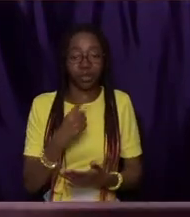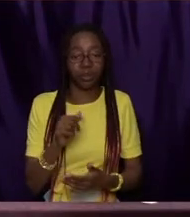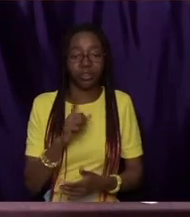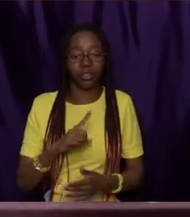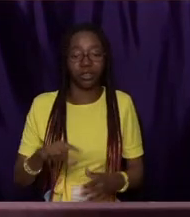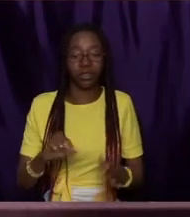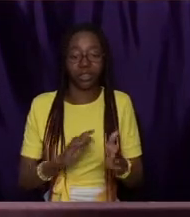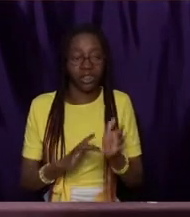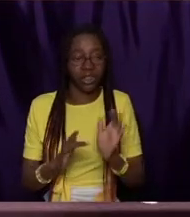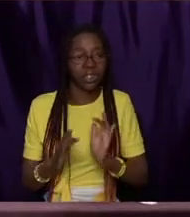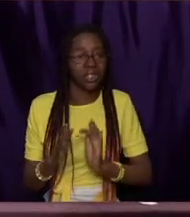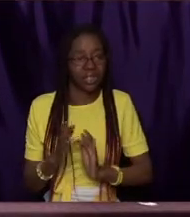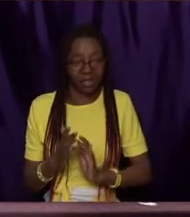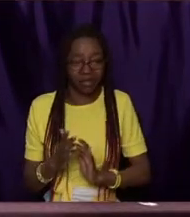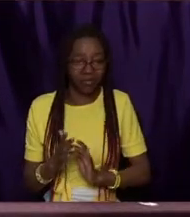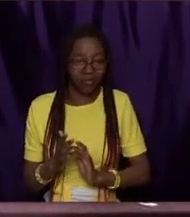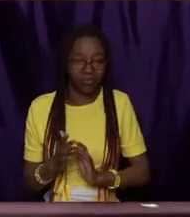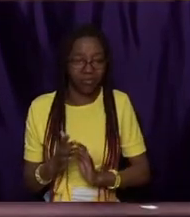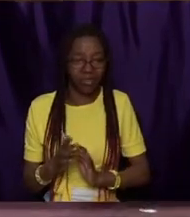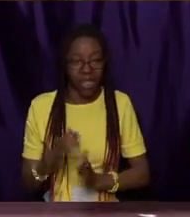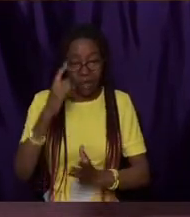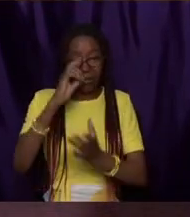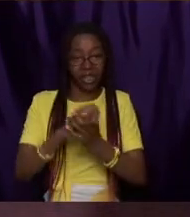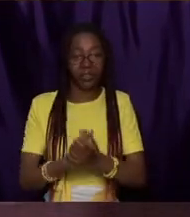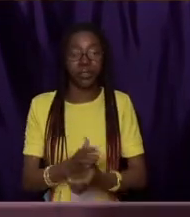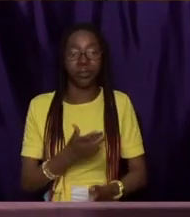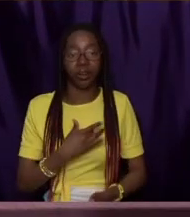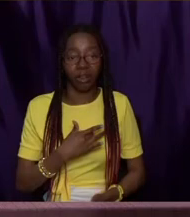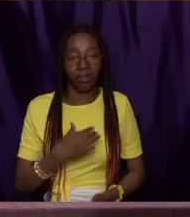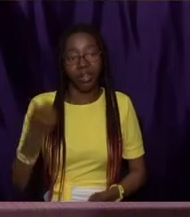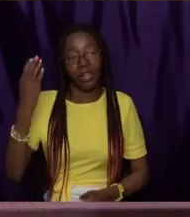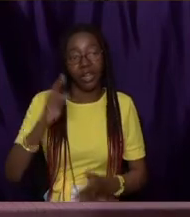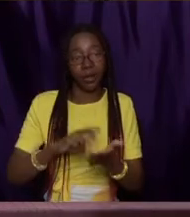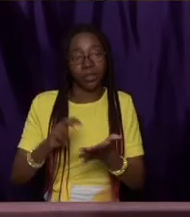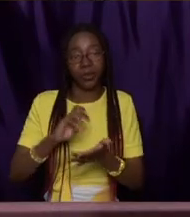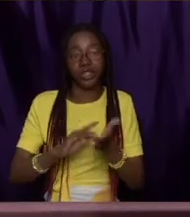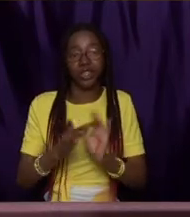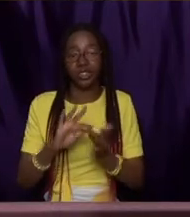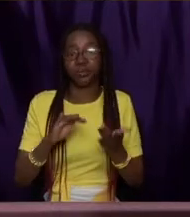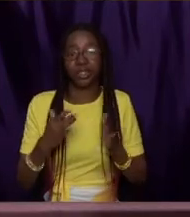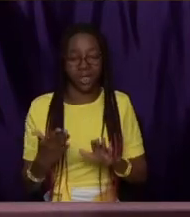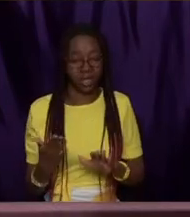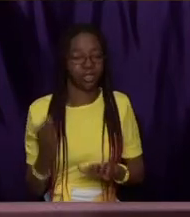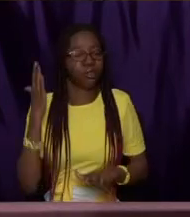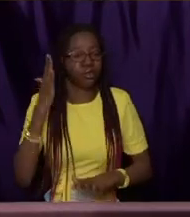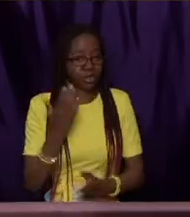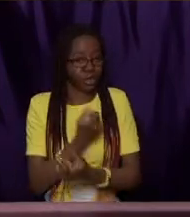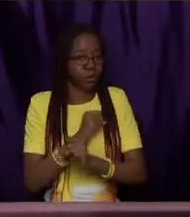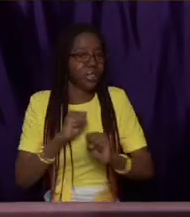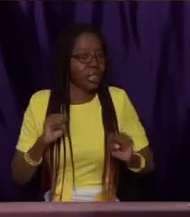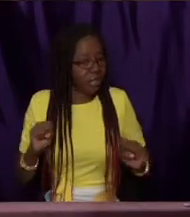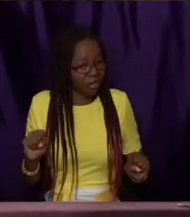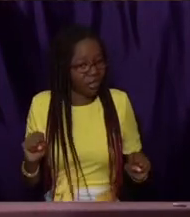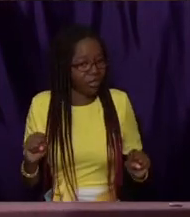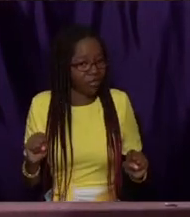Lord Jesus, if you believe in your heart that God raised Jesus from the dead, you shall be saved.